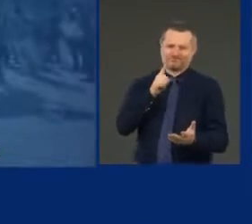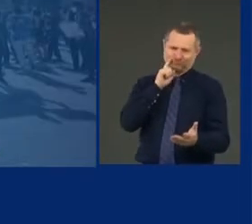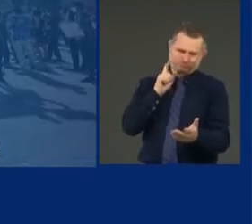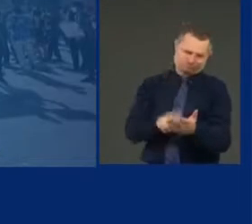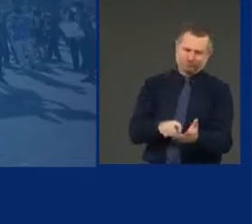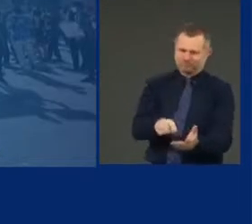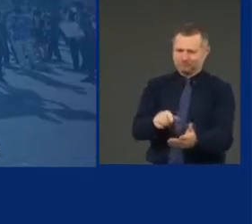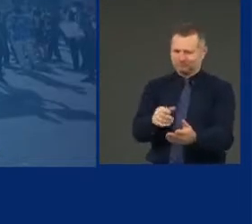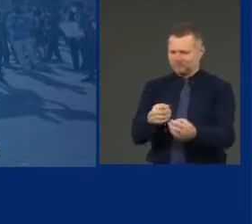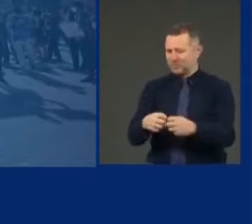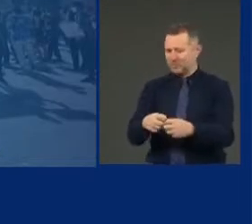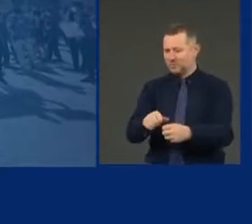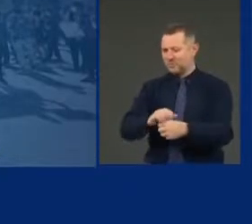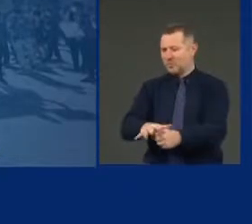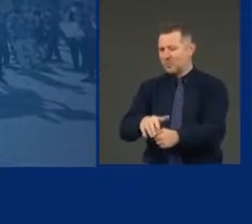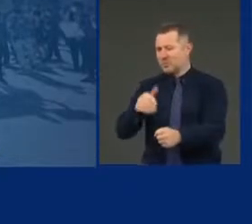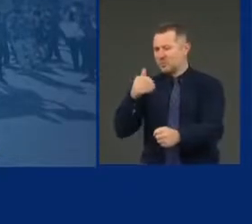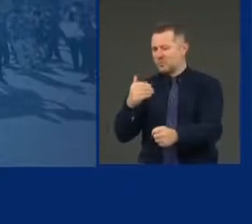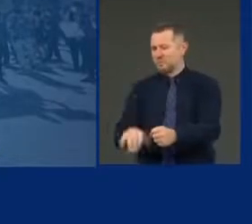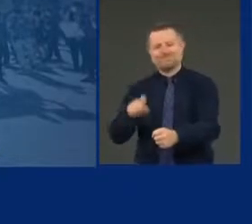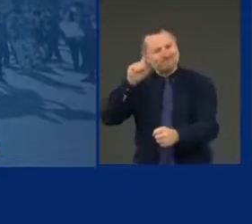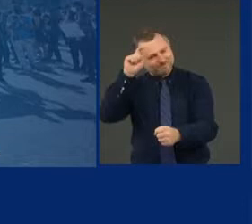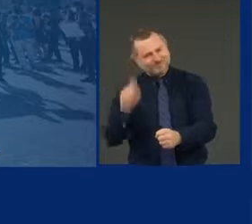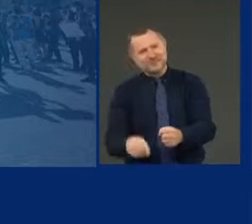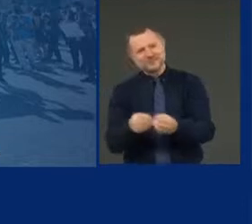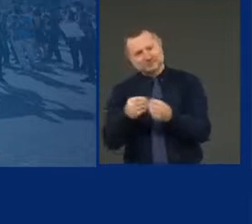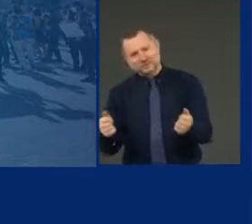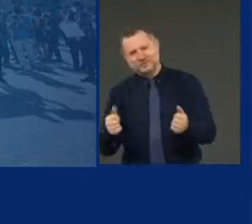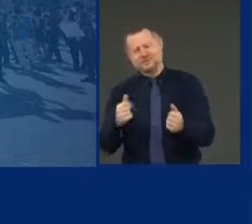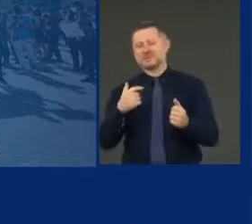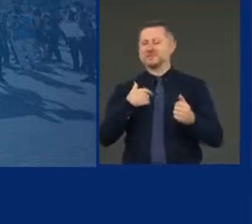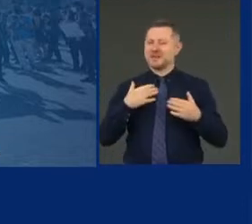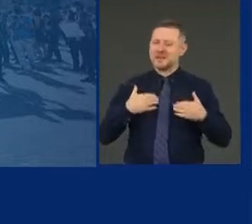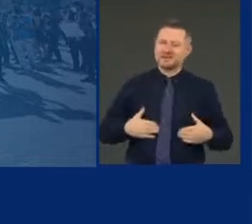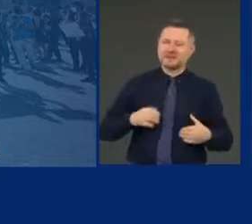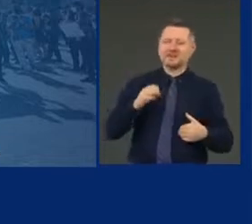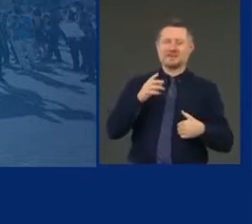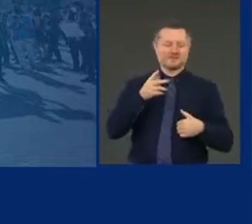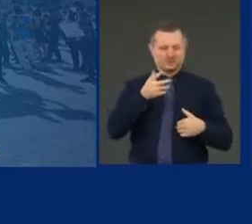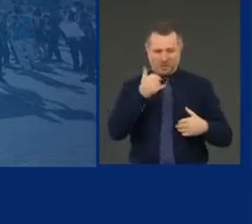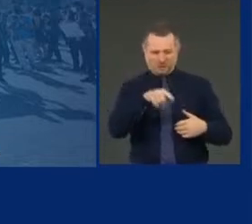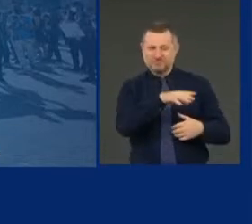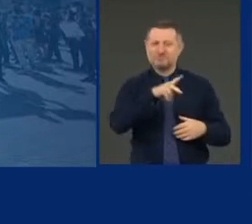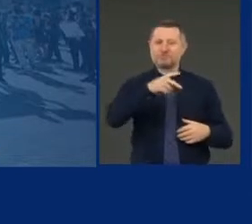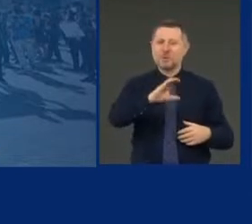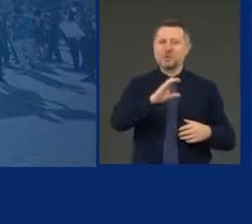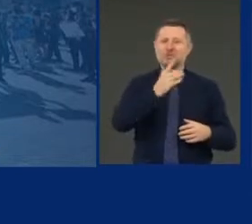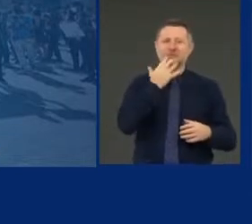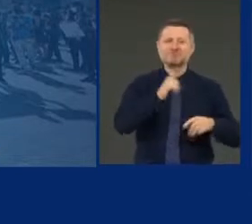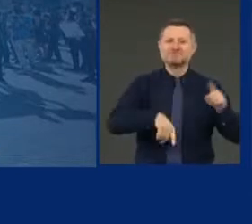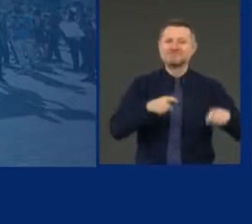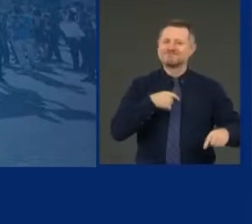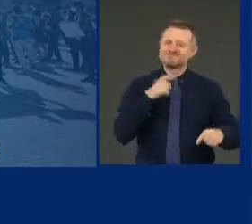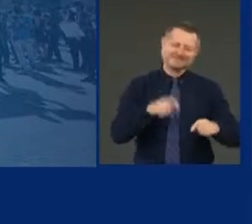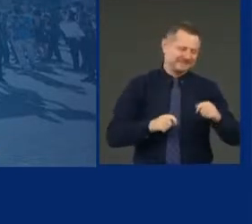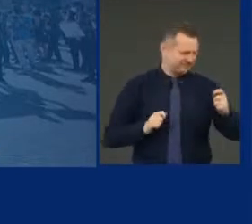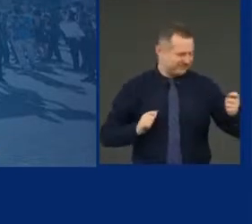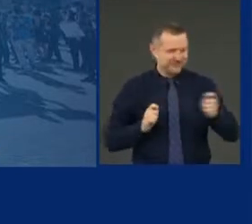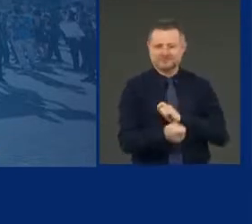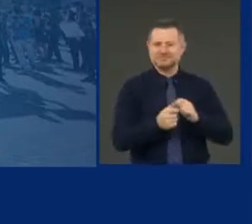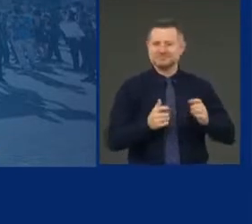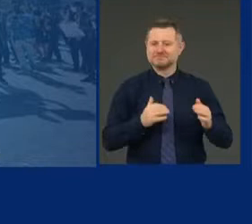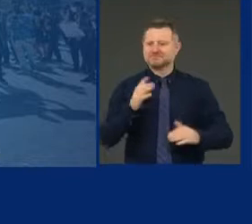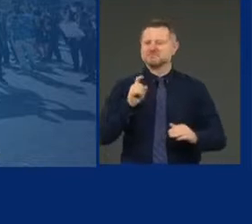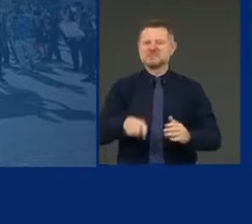there, and it has to be addressed. And there is a larger context for this conversation today, right? For